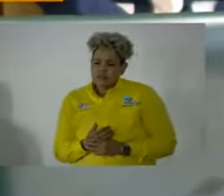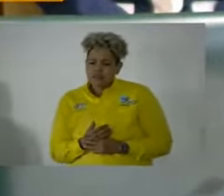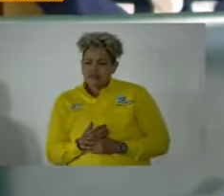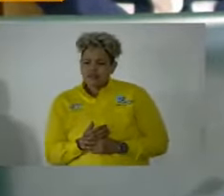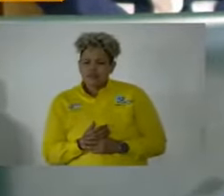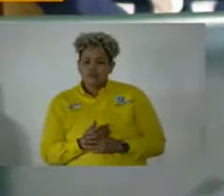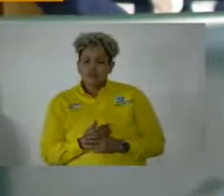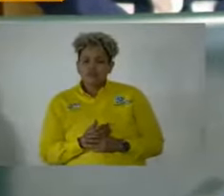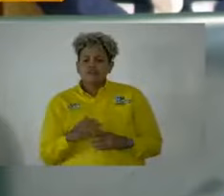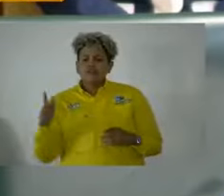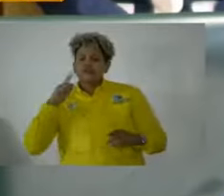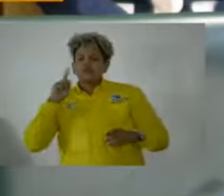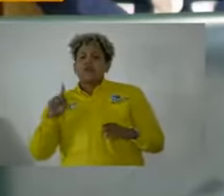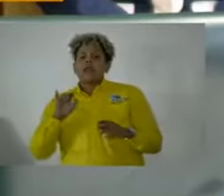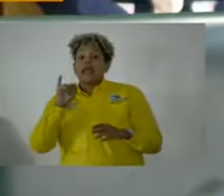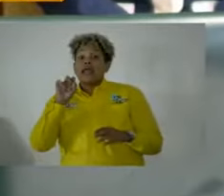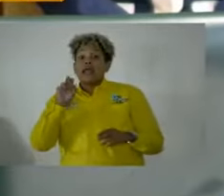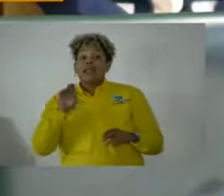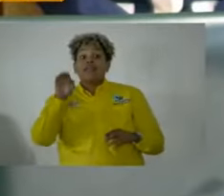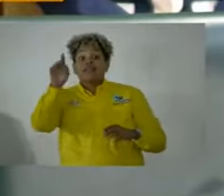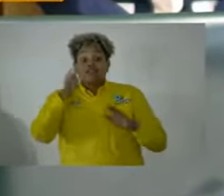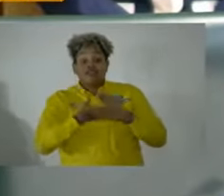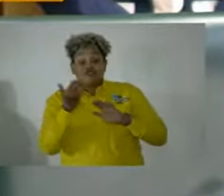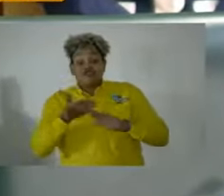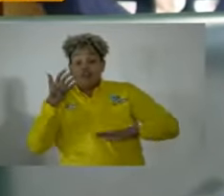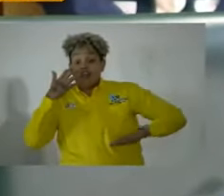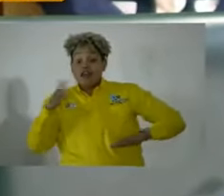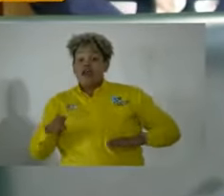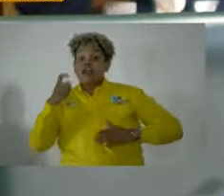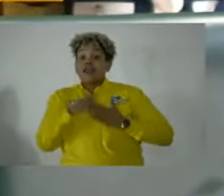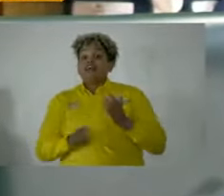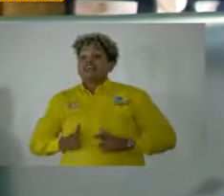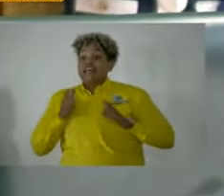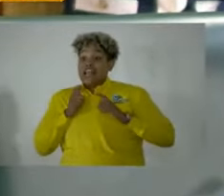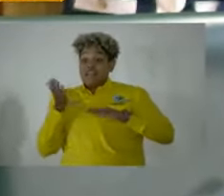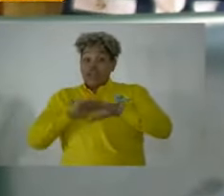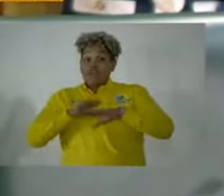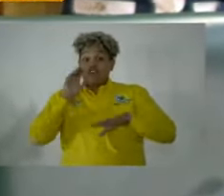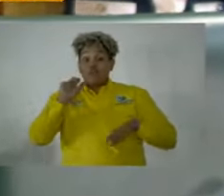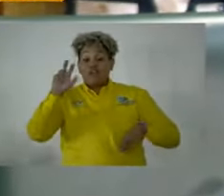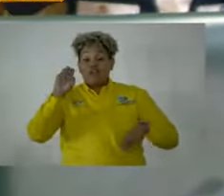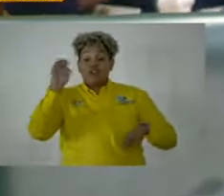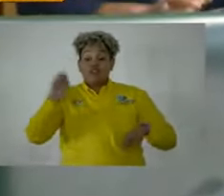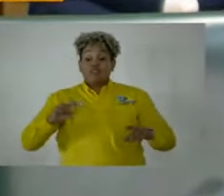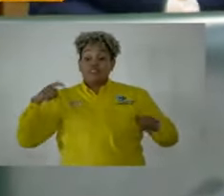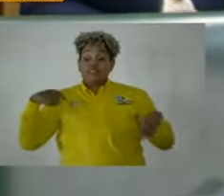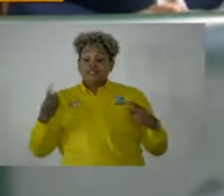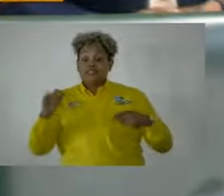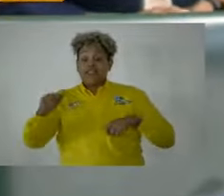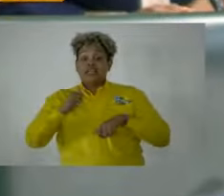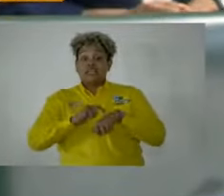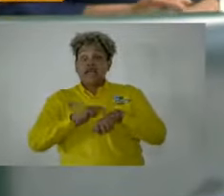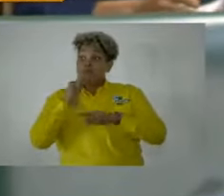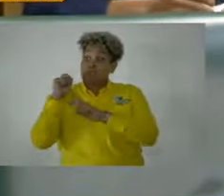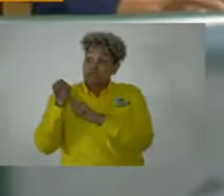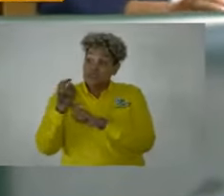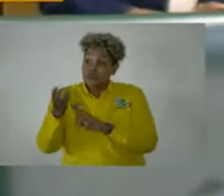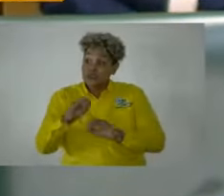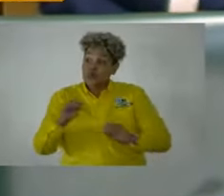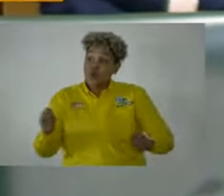None. With inflation running hot and the cost of living increasing by 30% since then, the